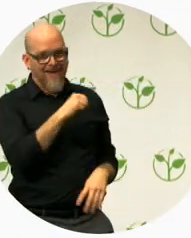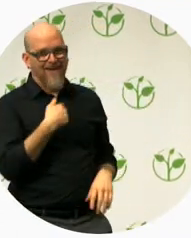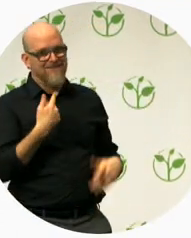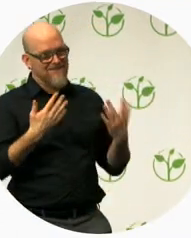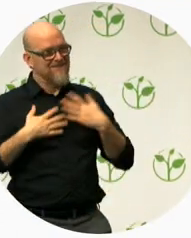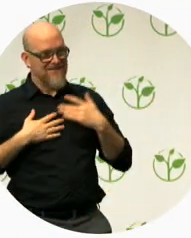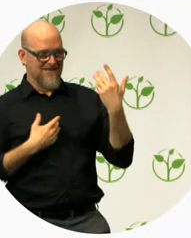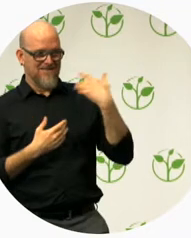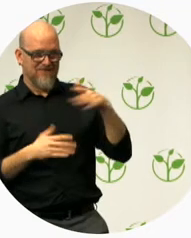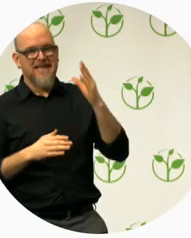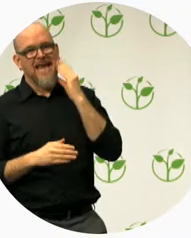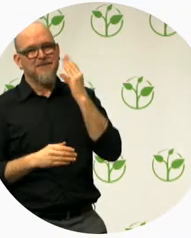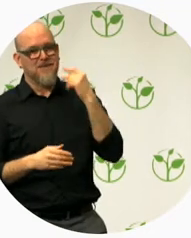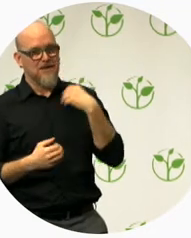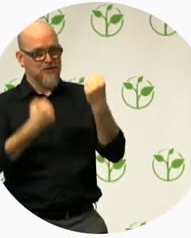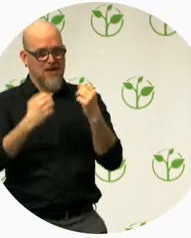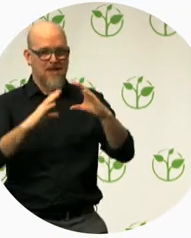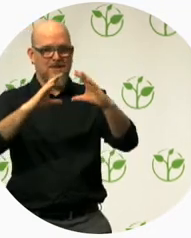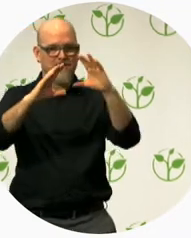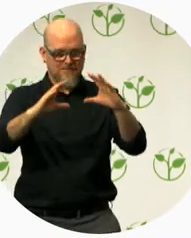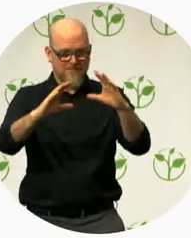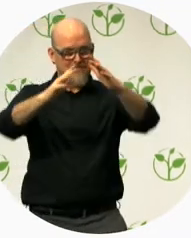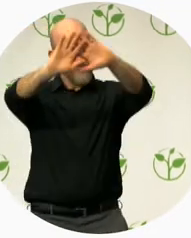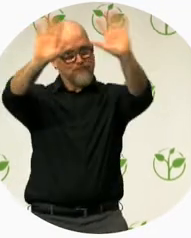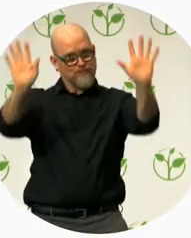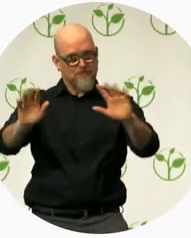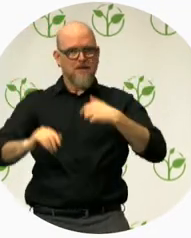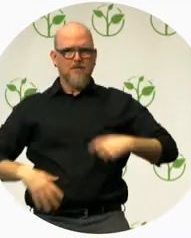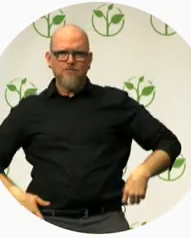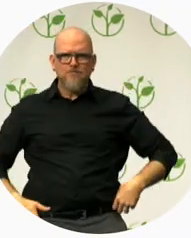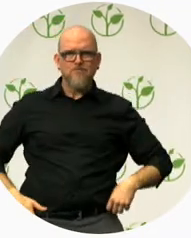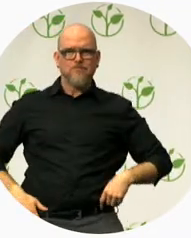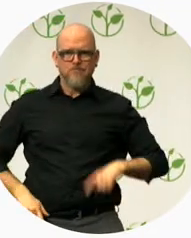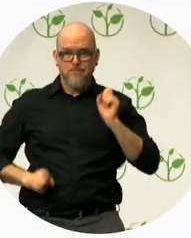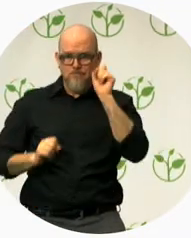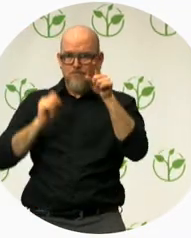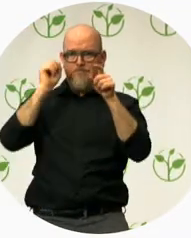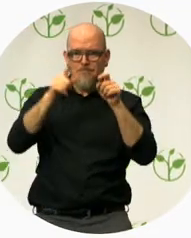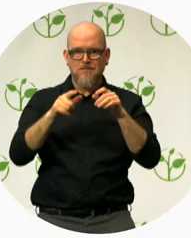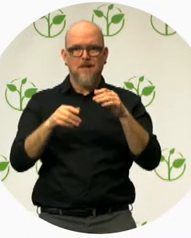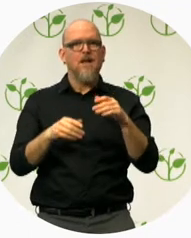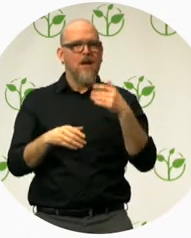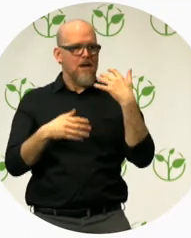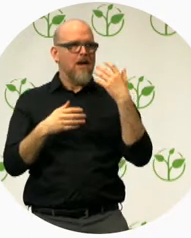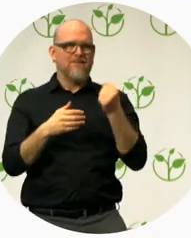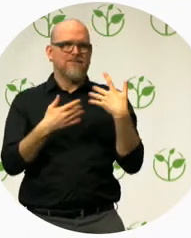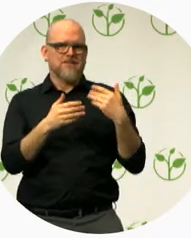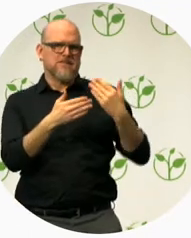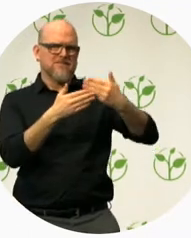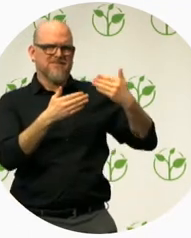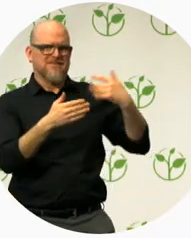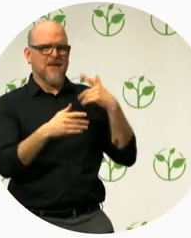again. It is curious because the last thing I did before the